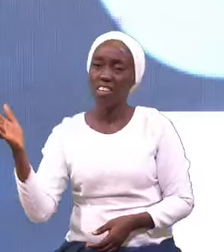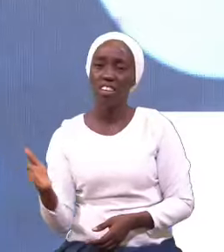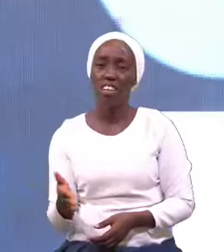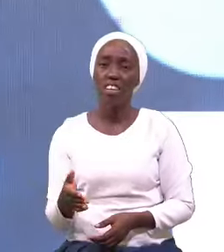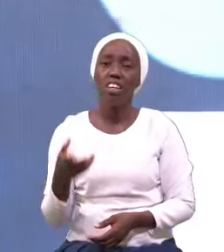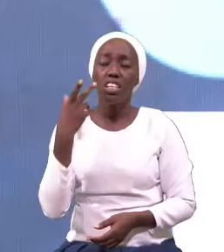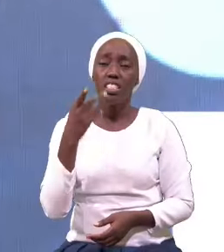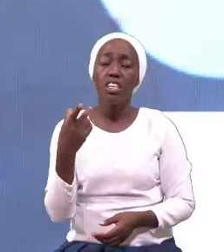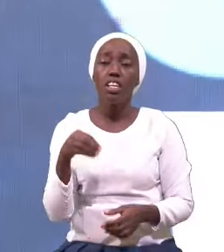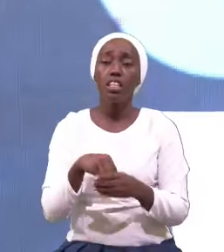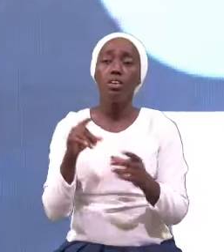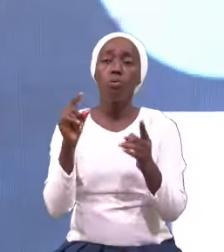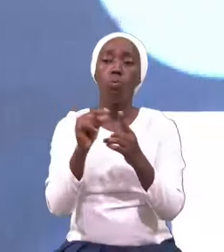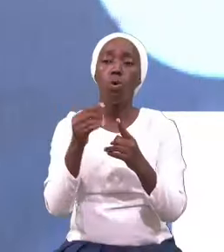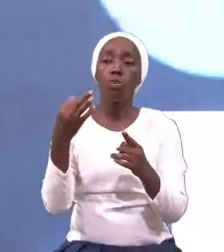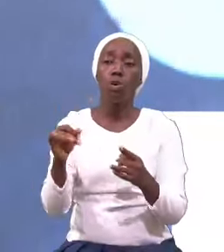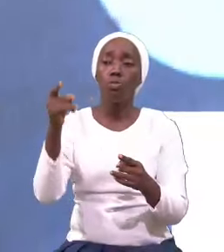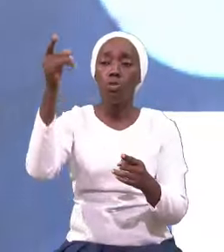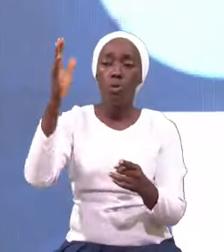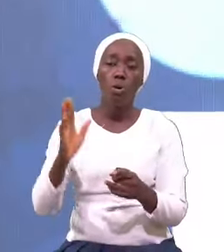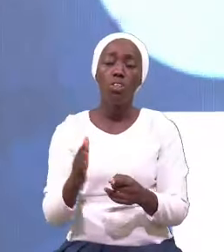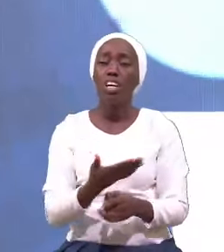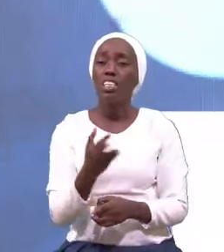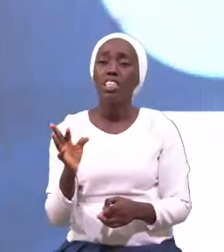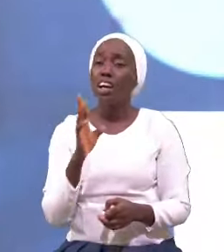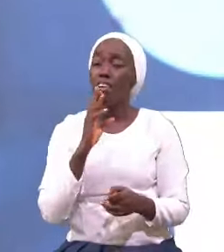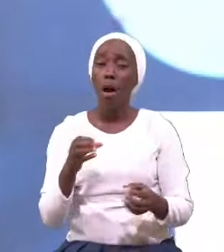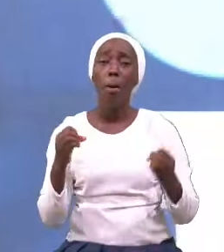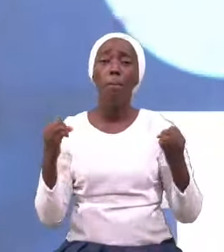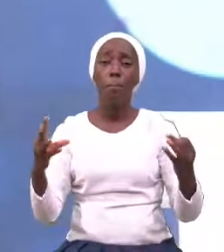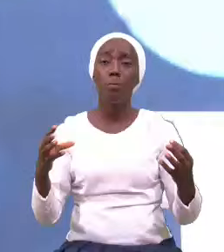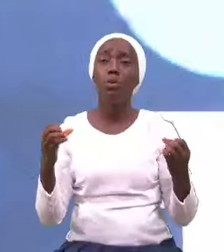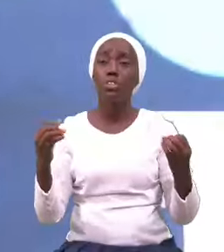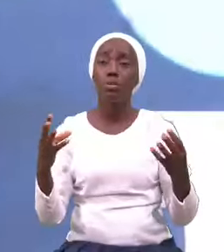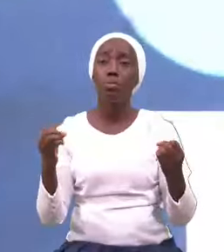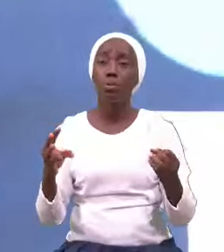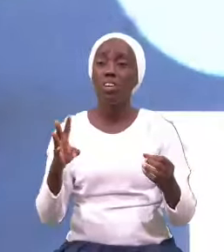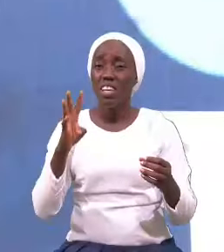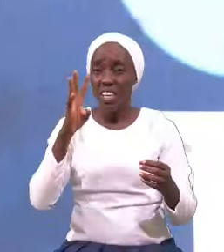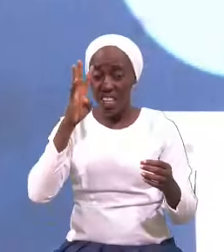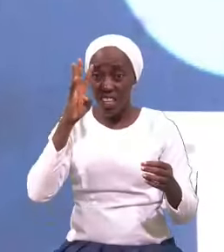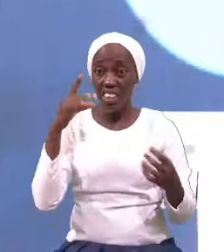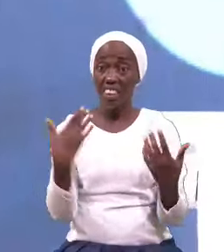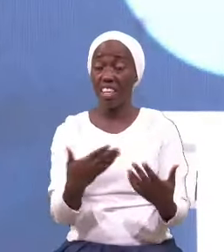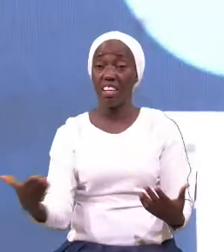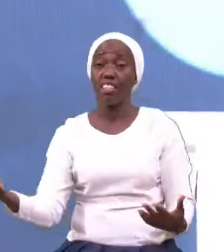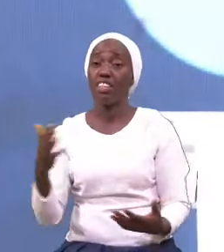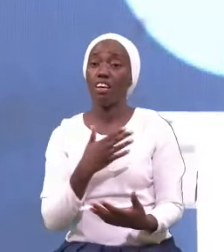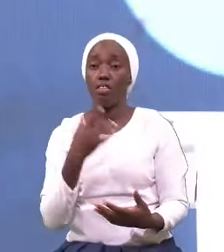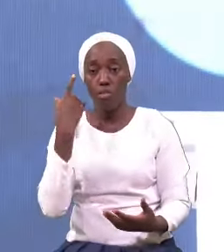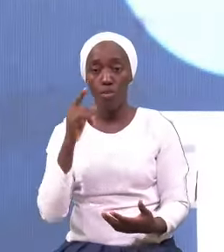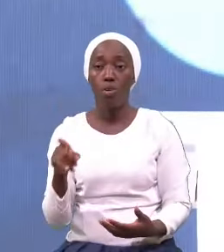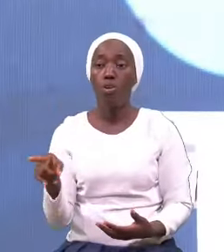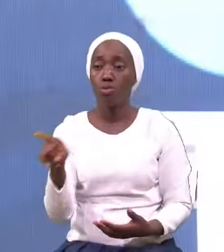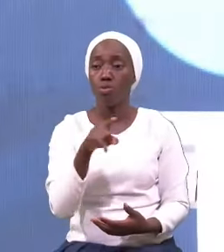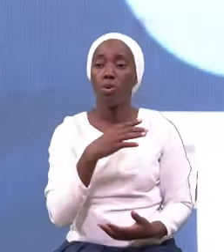Word of God, there are multiple events and activities for you and for me.